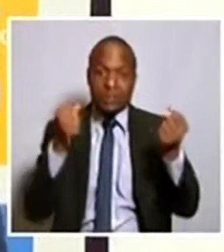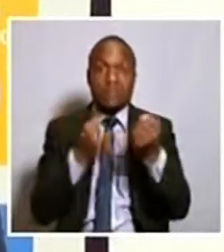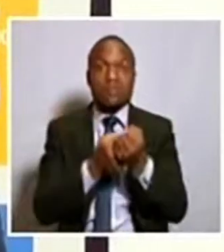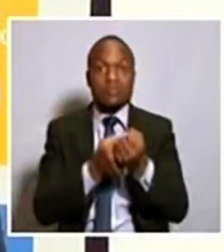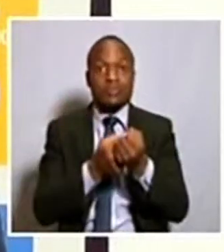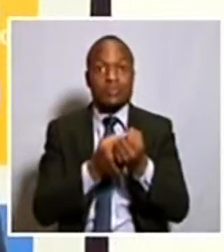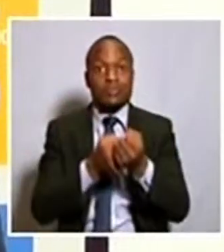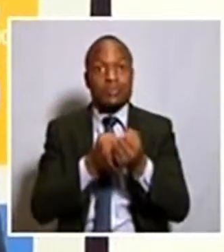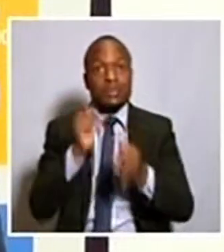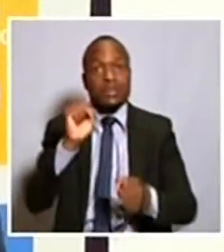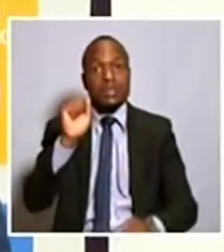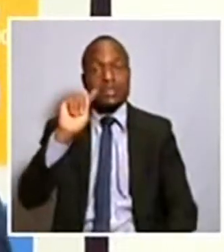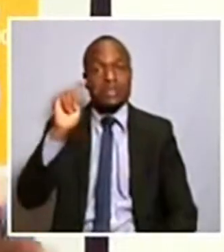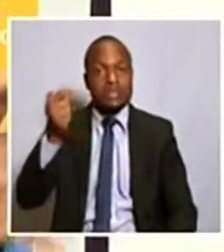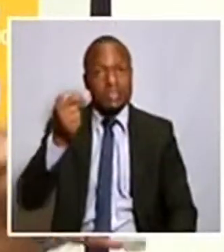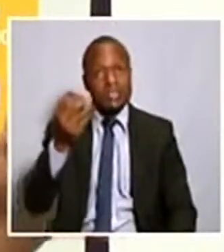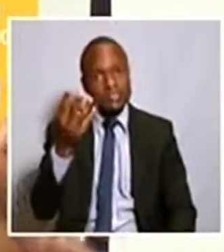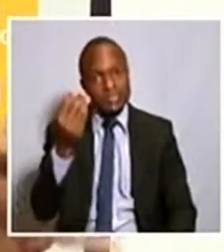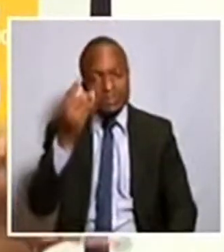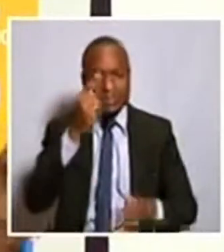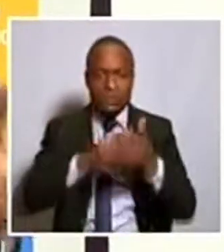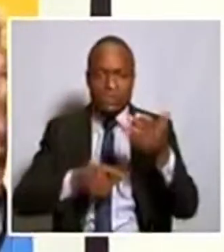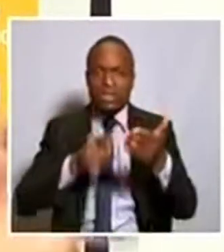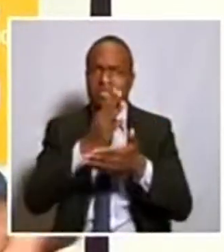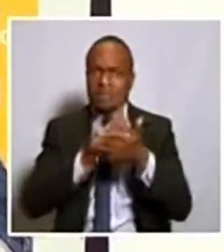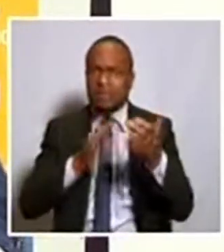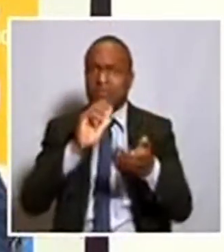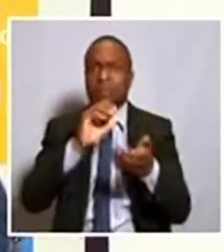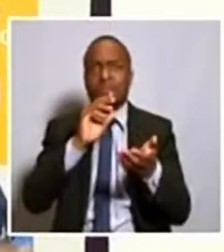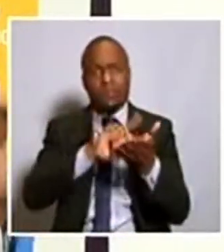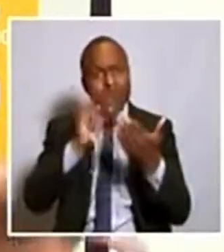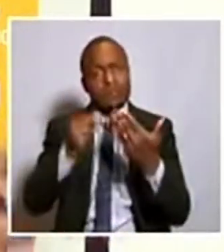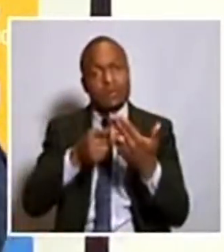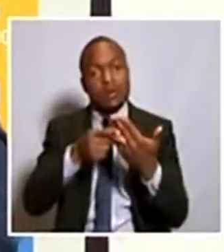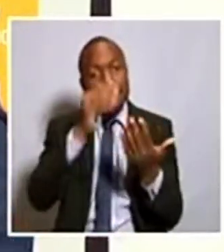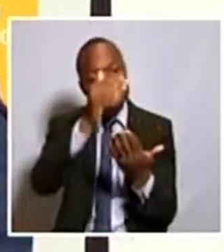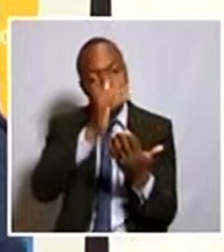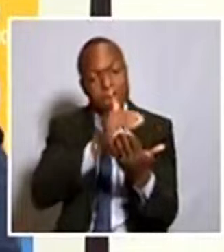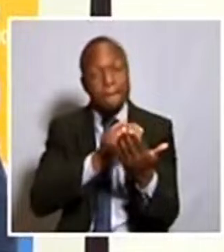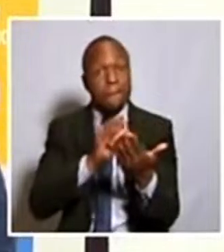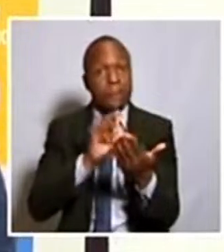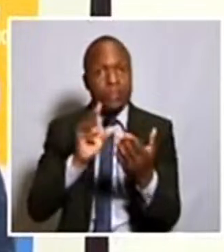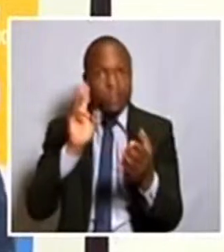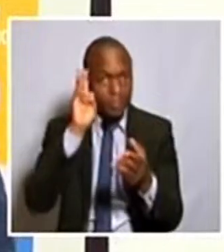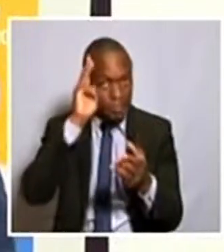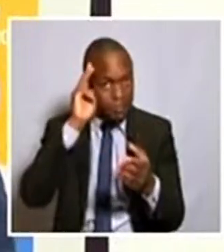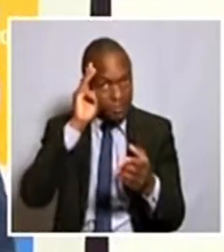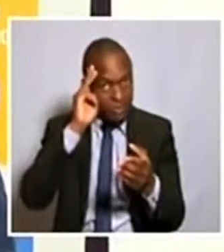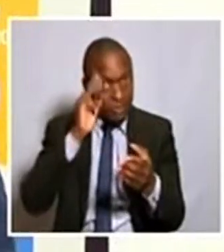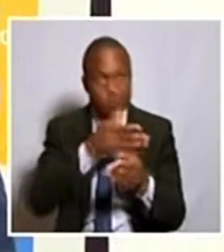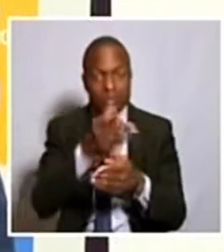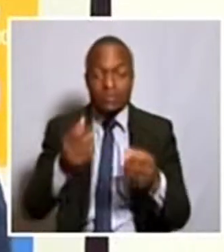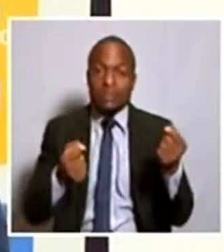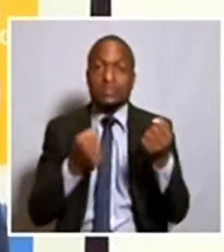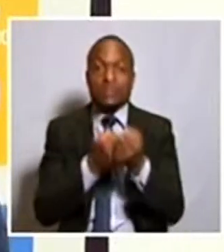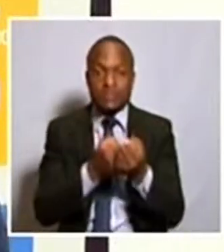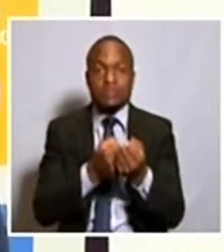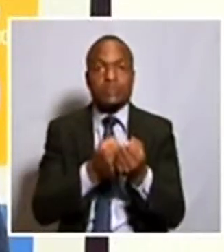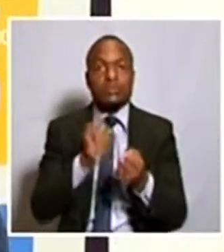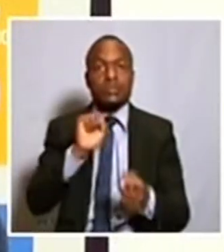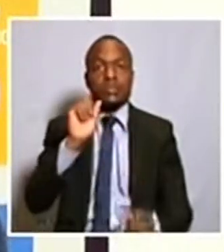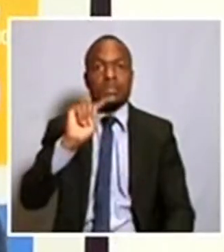14? What are some of the programs that you've lined up as a ministry that will speak to the realization of sustainable development goal number